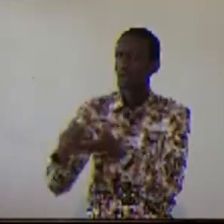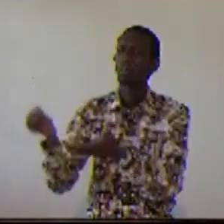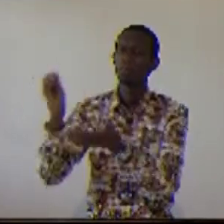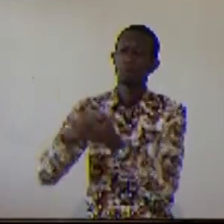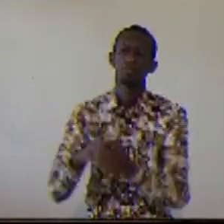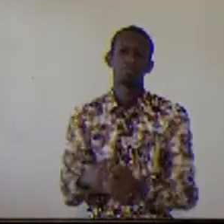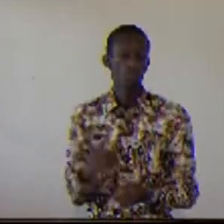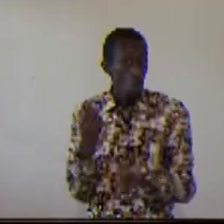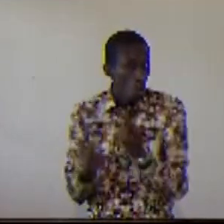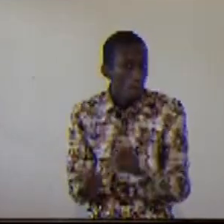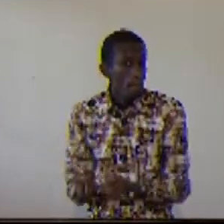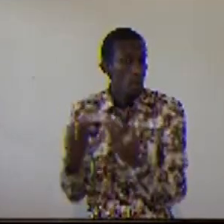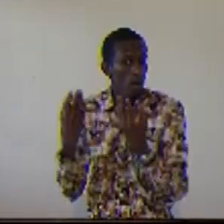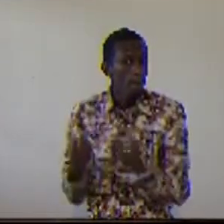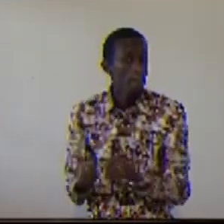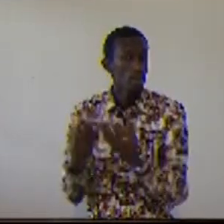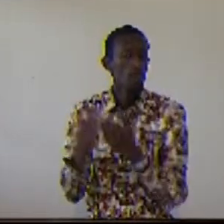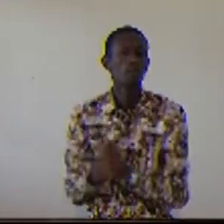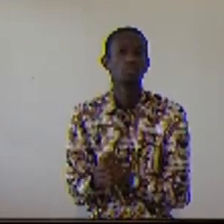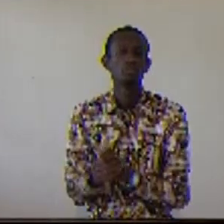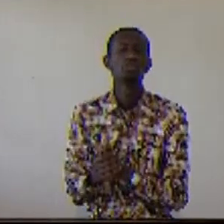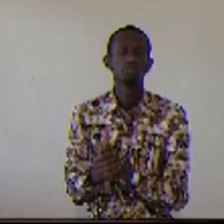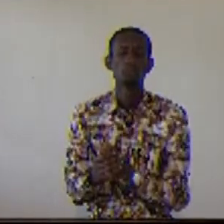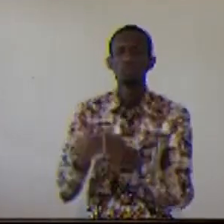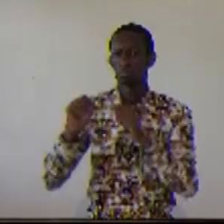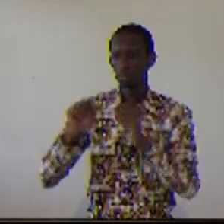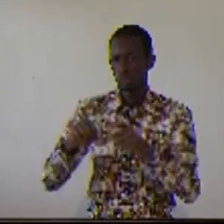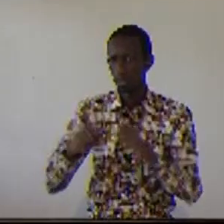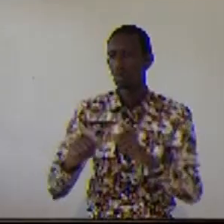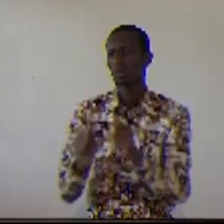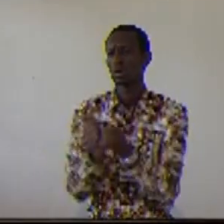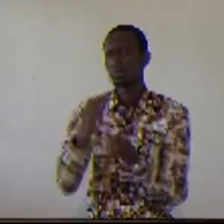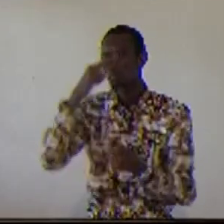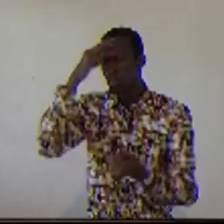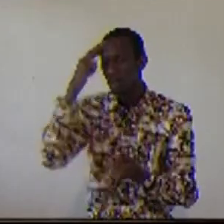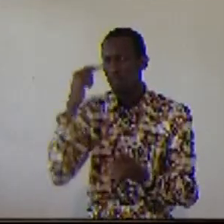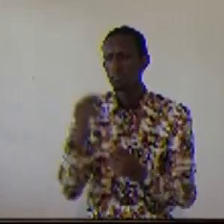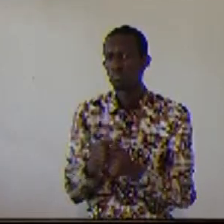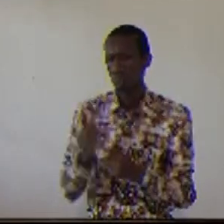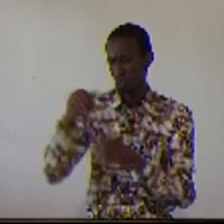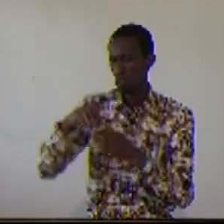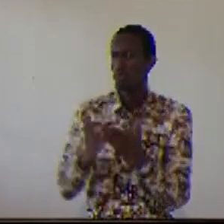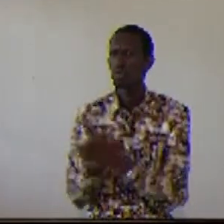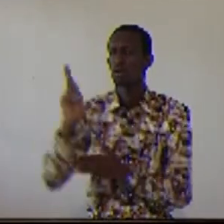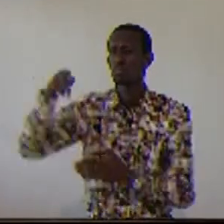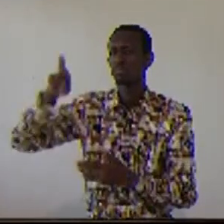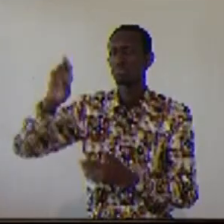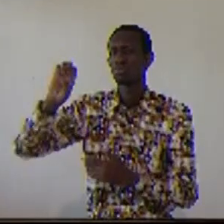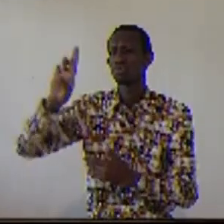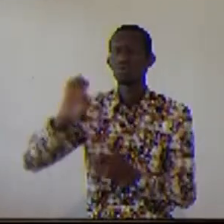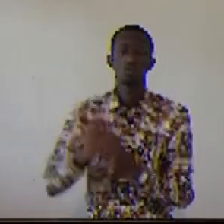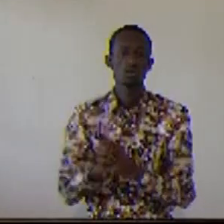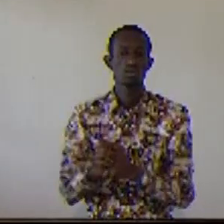in pure oxygen, there is high concentration of oxygen. In pure air, the concentration of oxygen is lowered, and